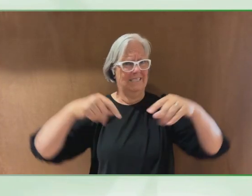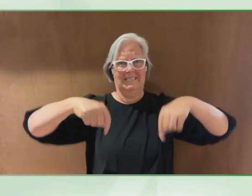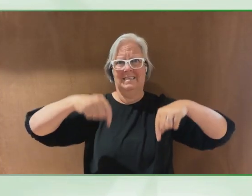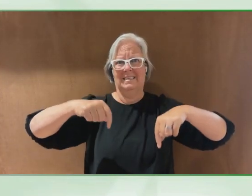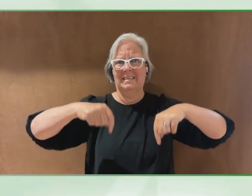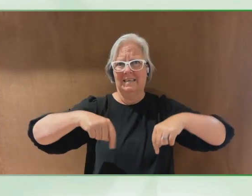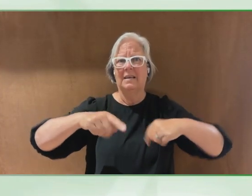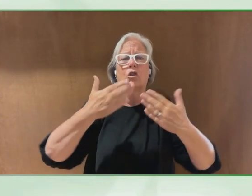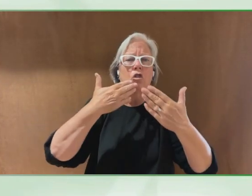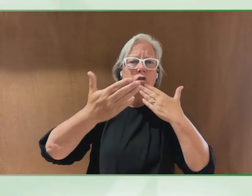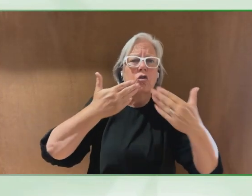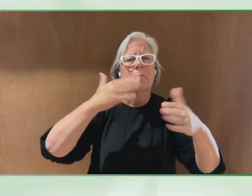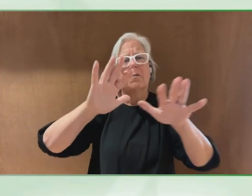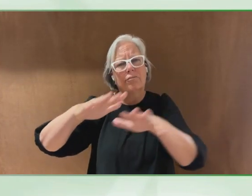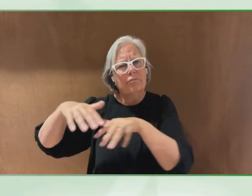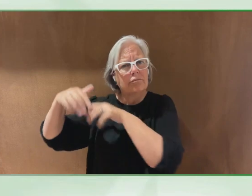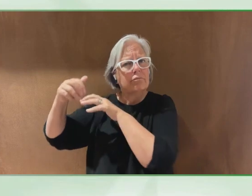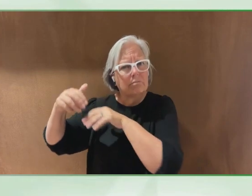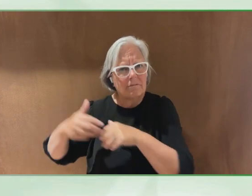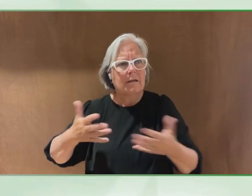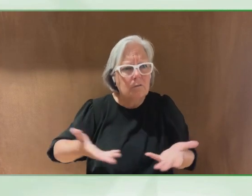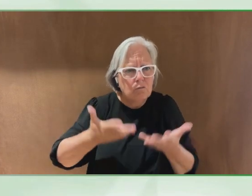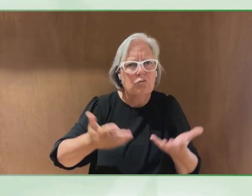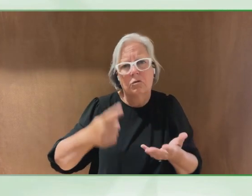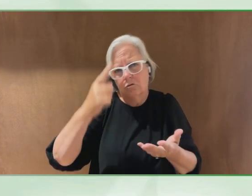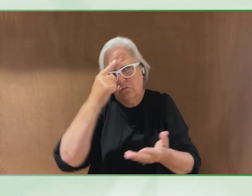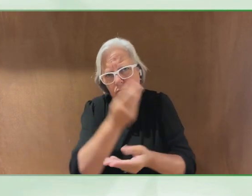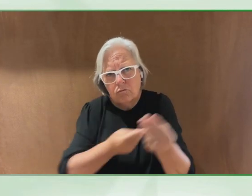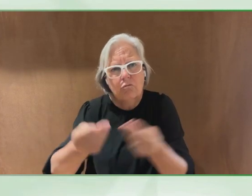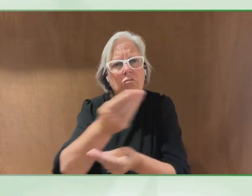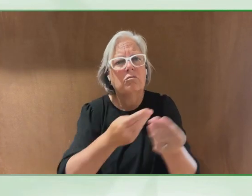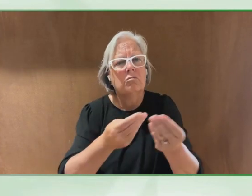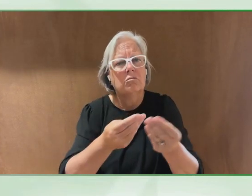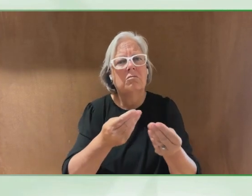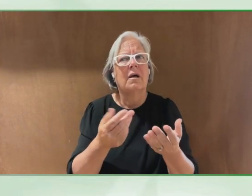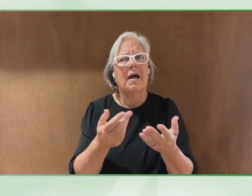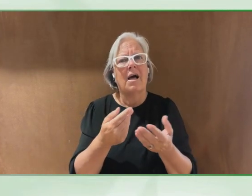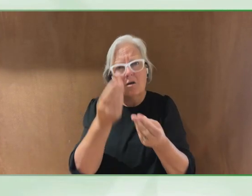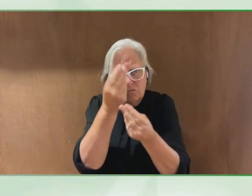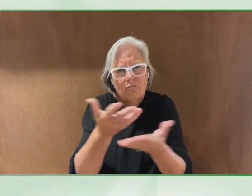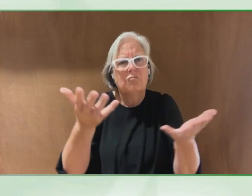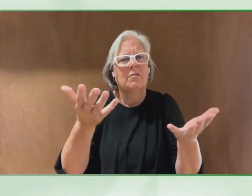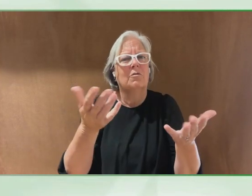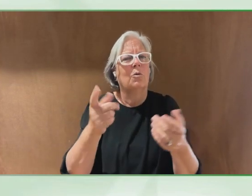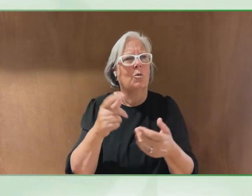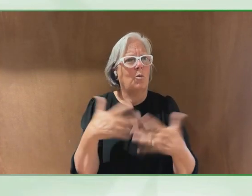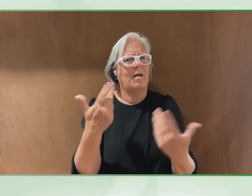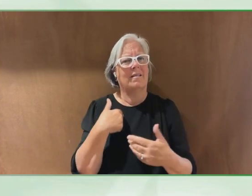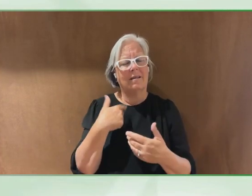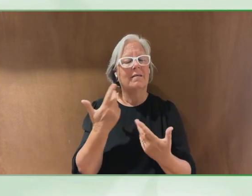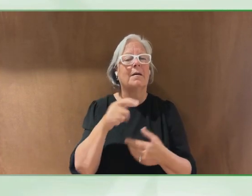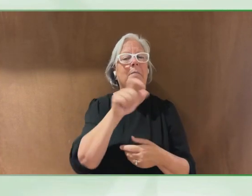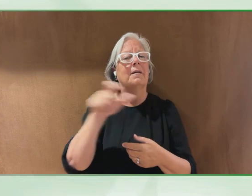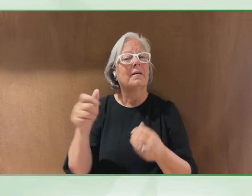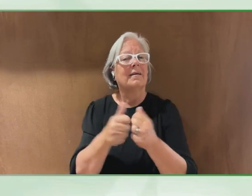promote understanding, which you haven't previously seen before. And I mean, for persons with disabilities, our